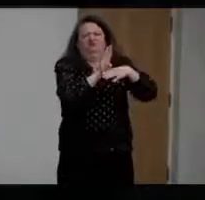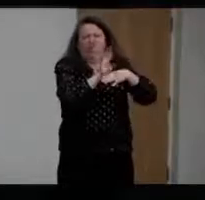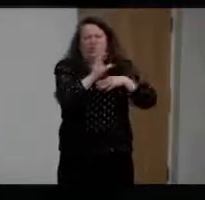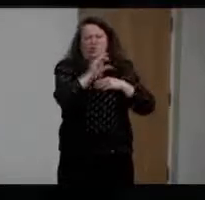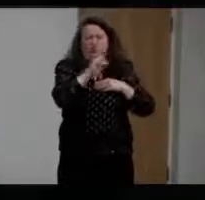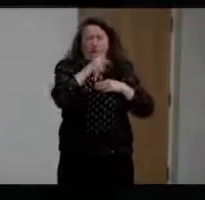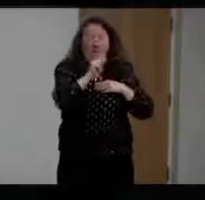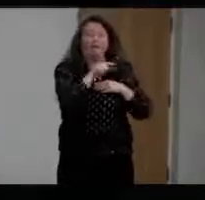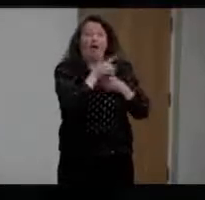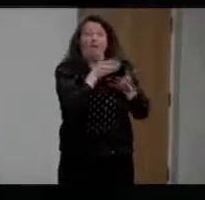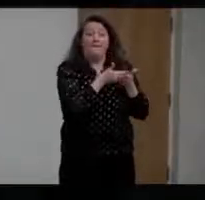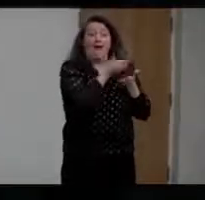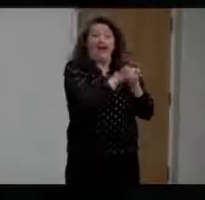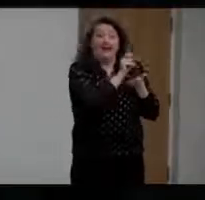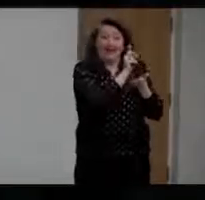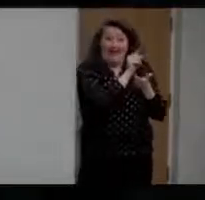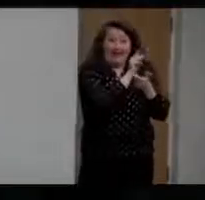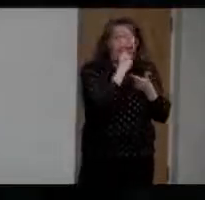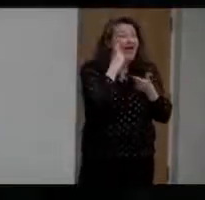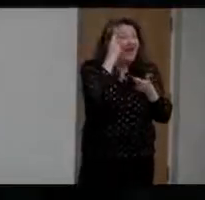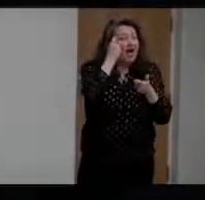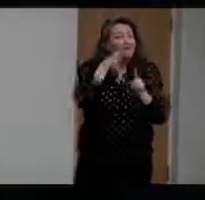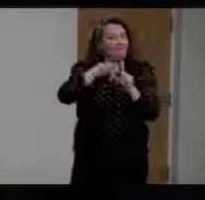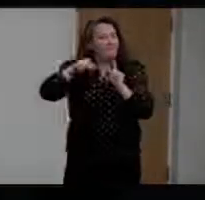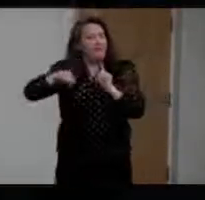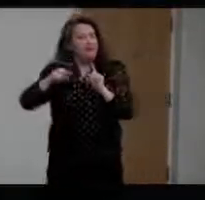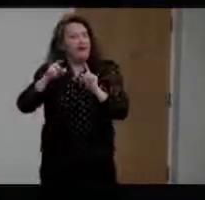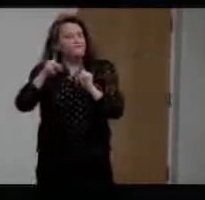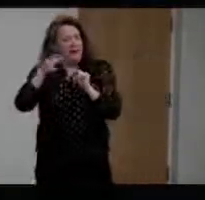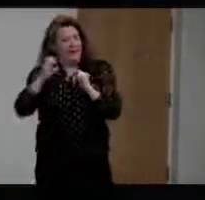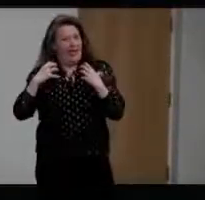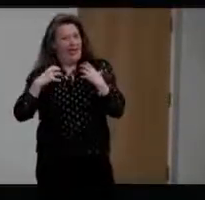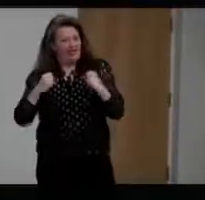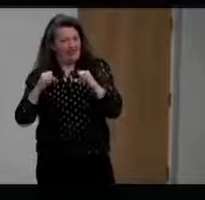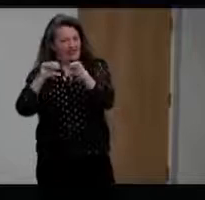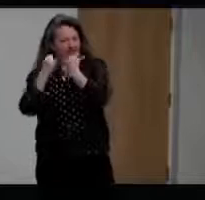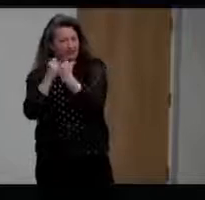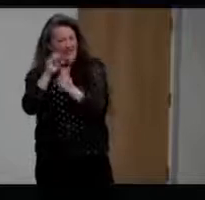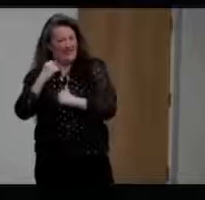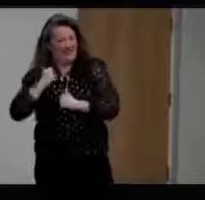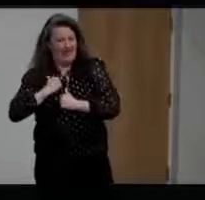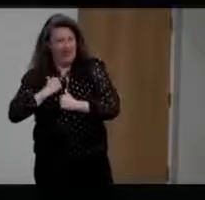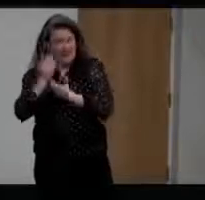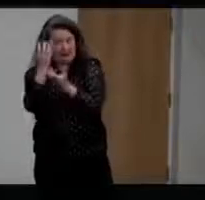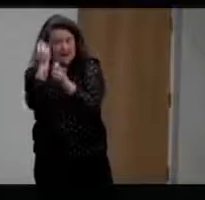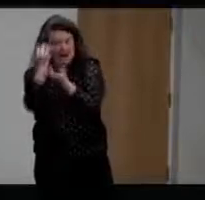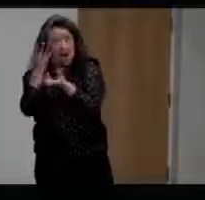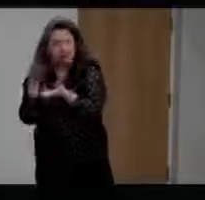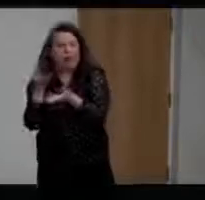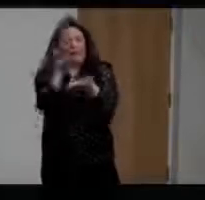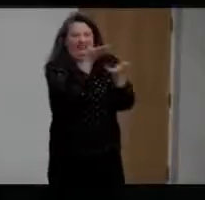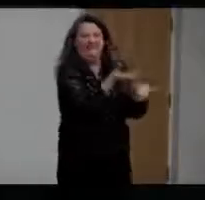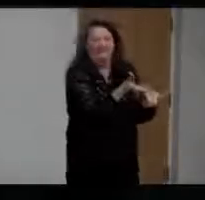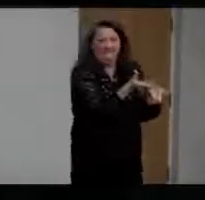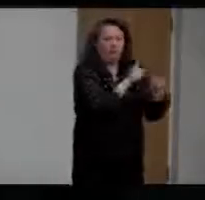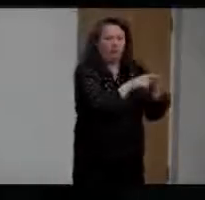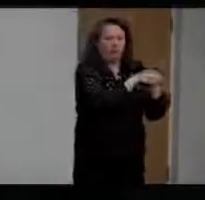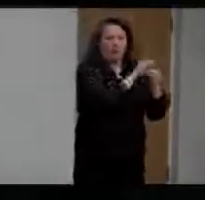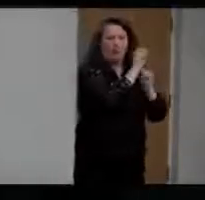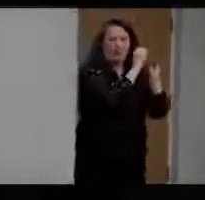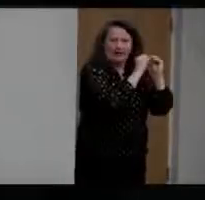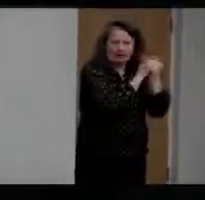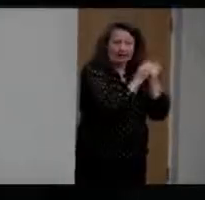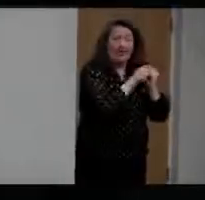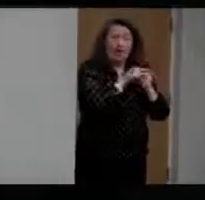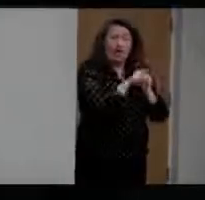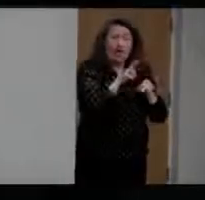available, purchased by the Public Health Agency of Canada through the course of COVID to be able to understand humans' behavior, Canadians' behavior. Were